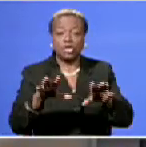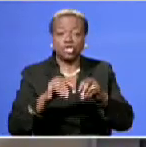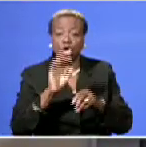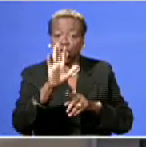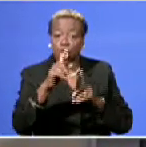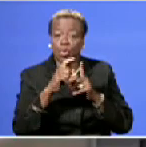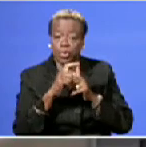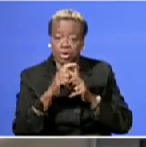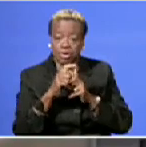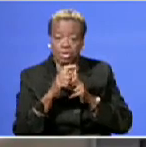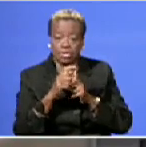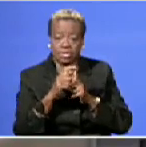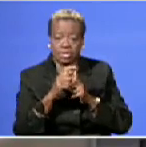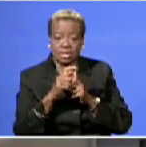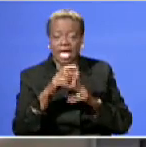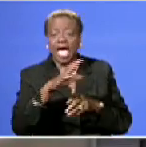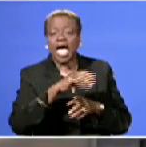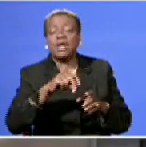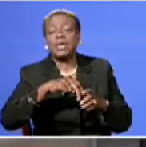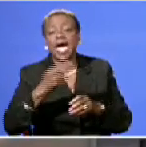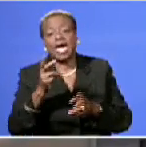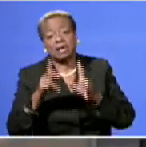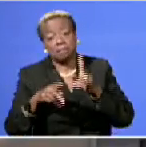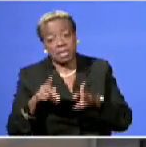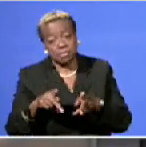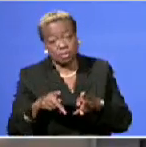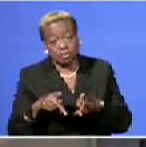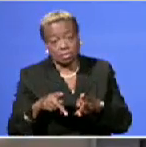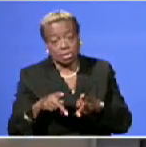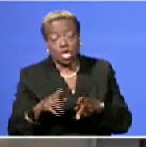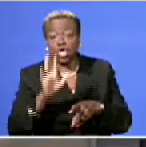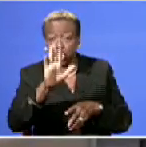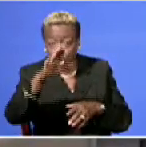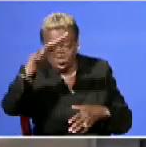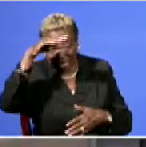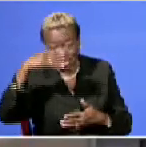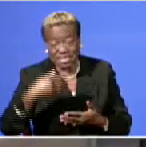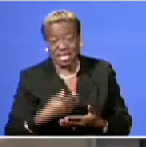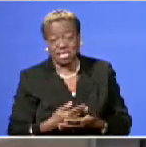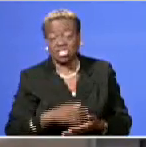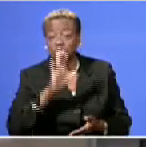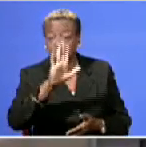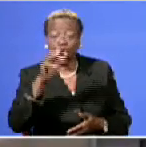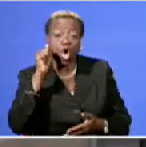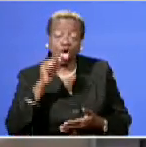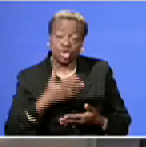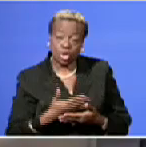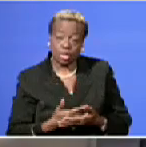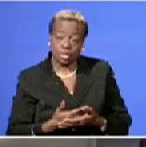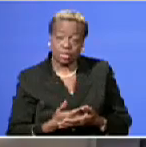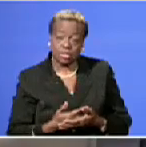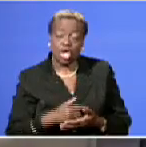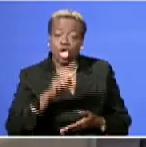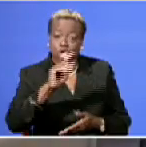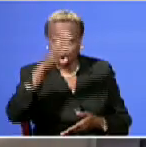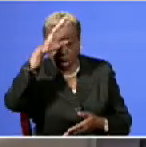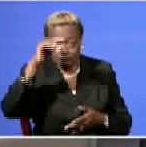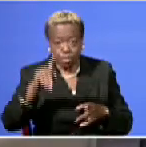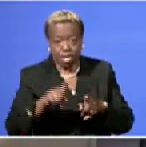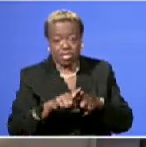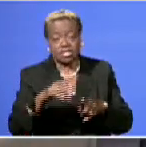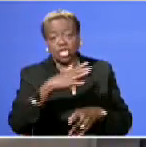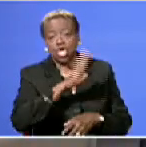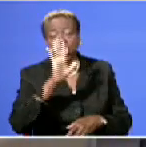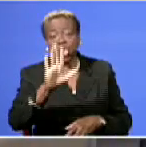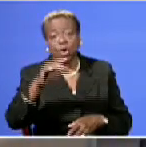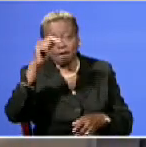we took your word, and we hire people, your sons, your daughters, your brothers,